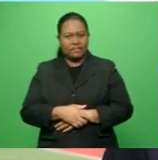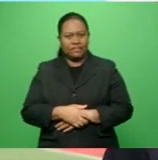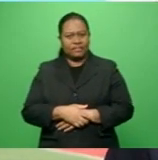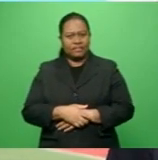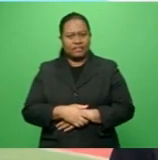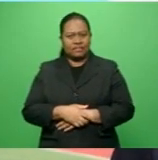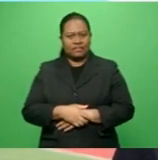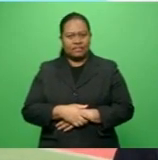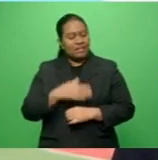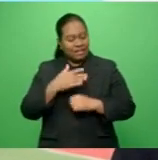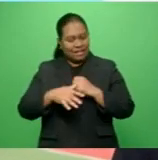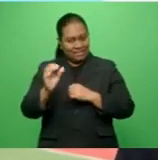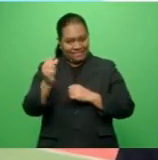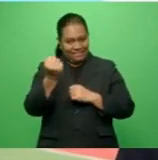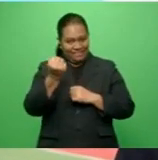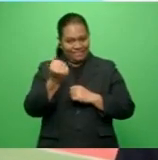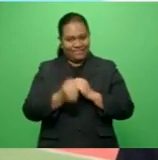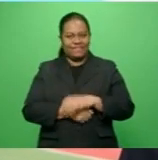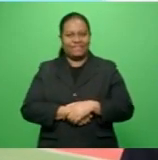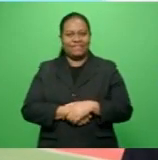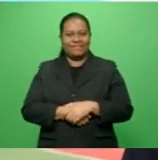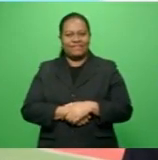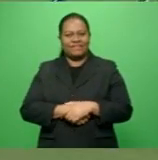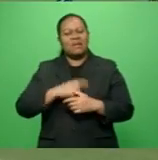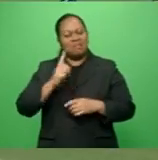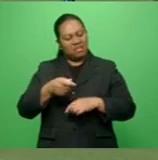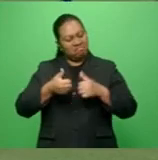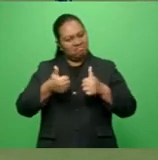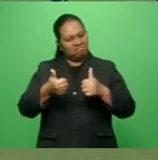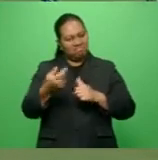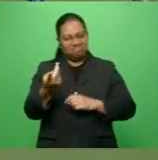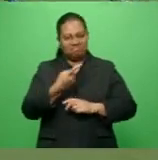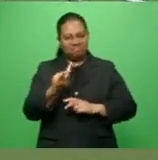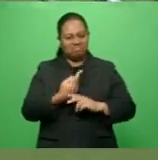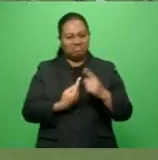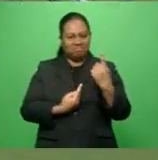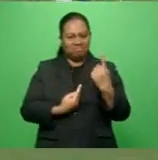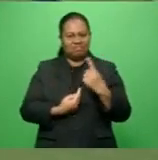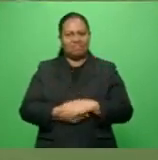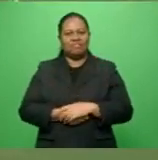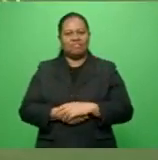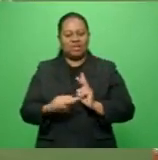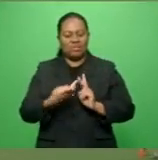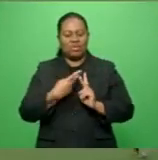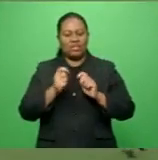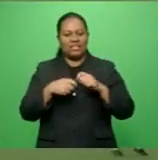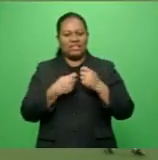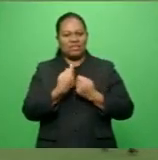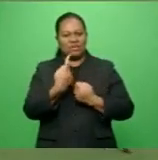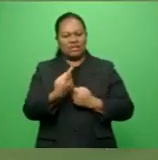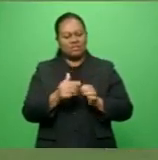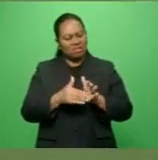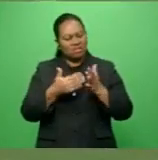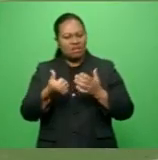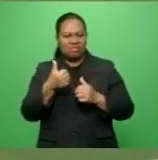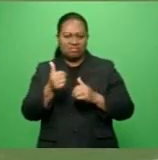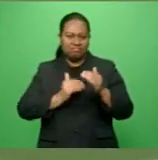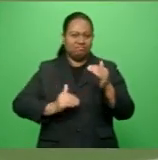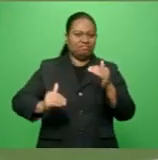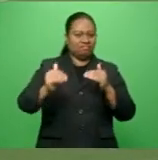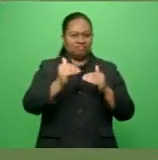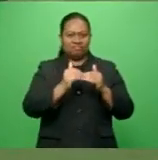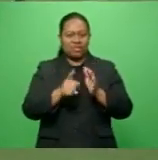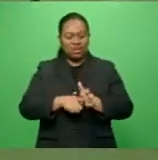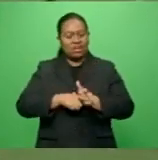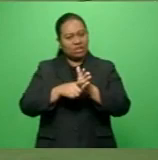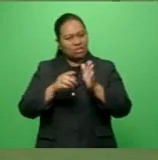unfortunate that we did not win, but then it was a good draw. And the players played up to the level, and they are coming in now. I will say Lautoka and the